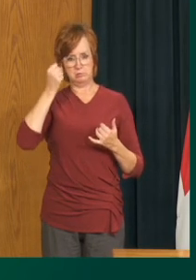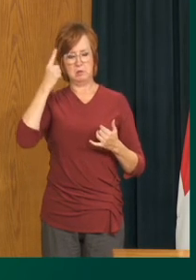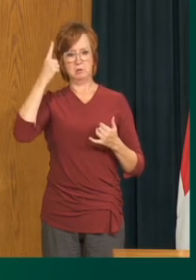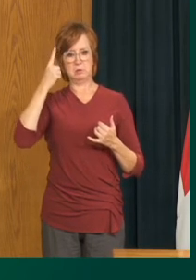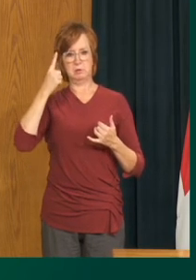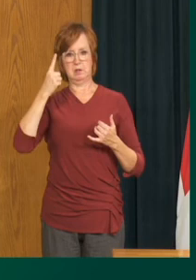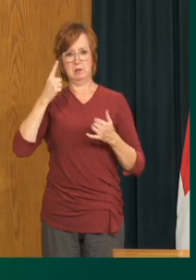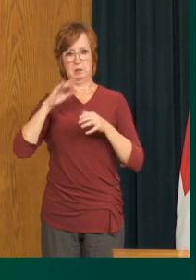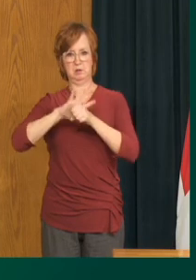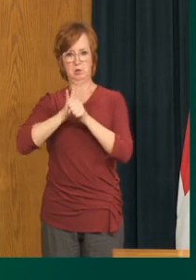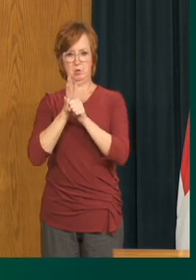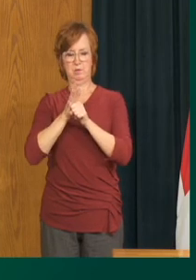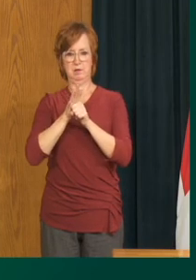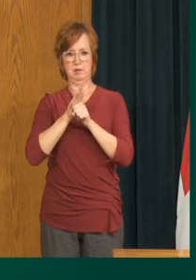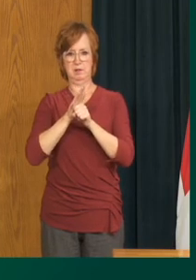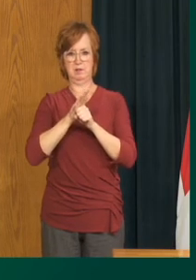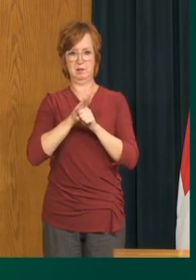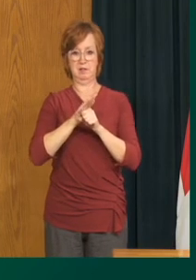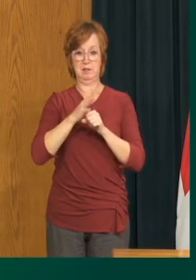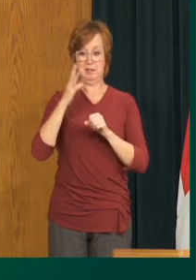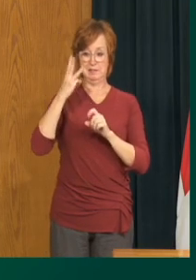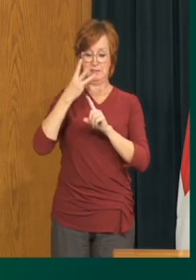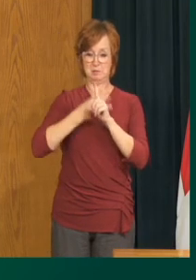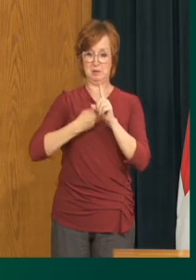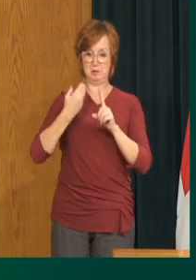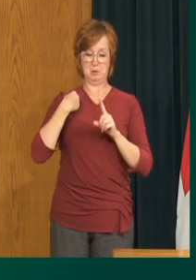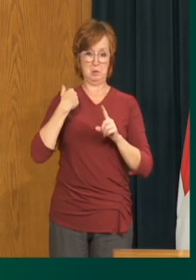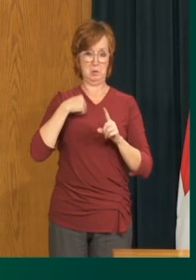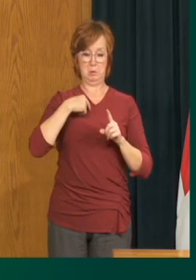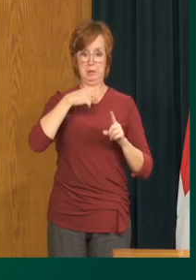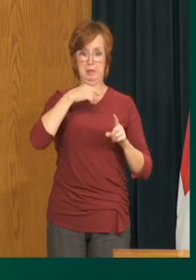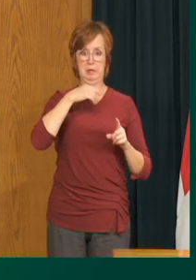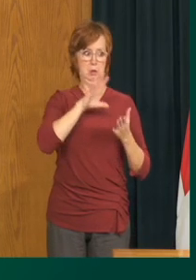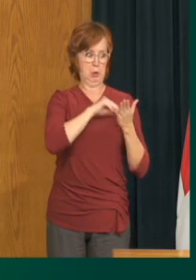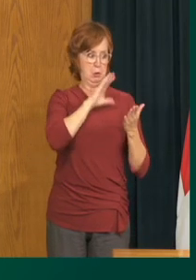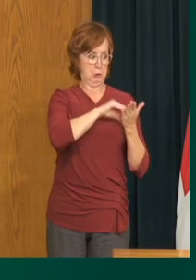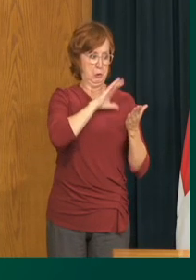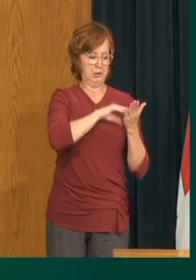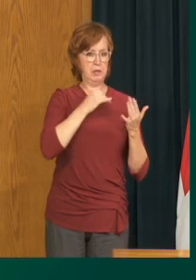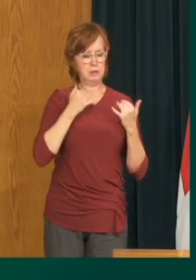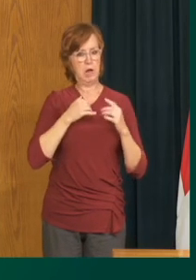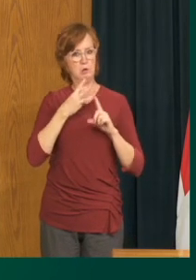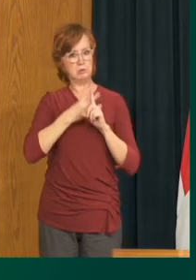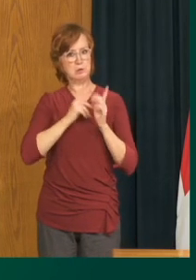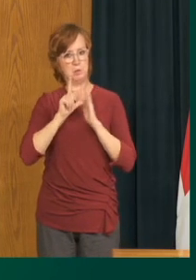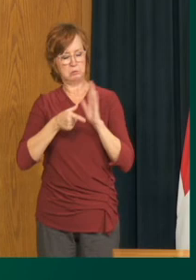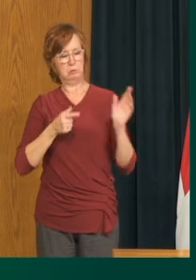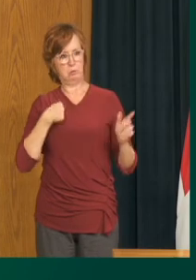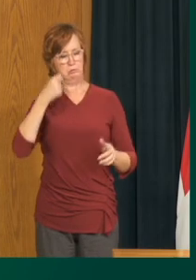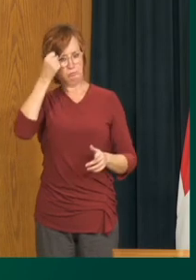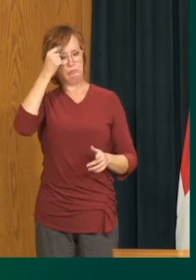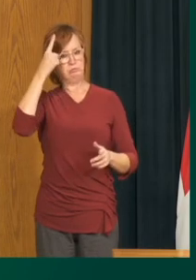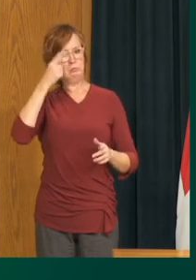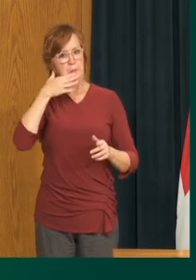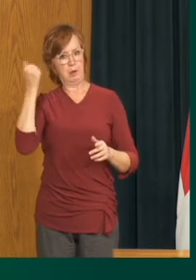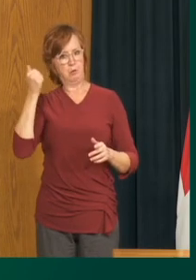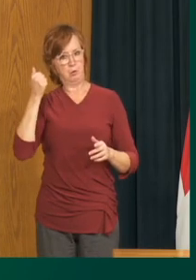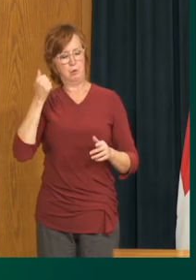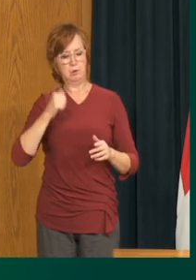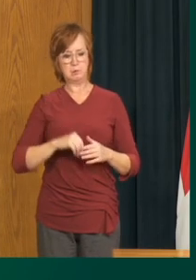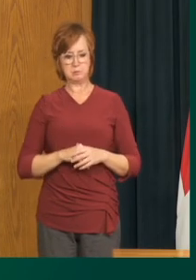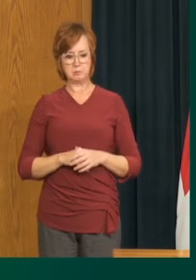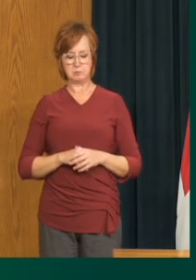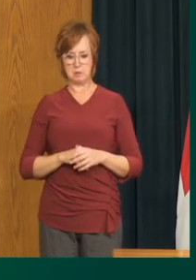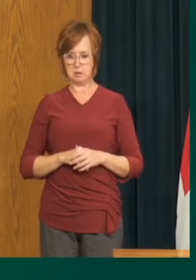we did 6 months ago, is there a way for us to further provide that opportunity, lessen the impact in